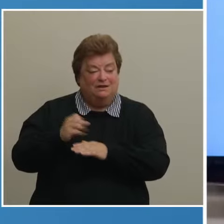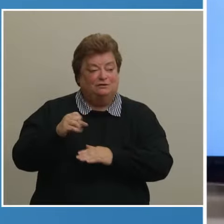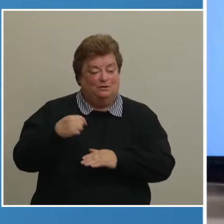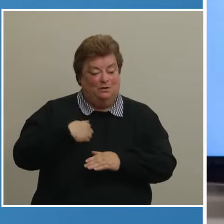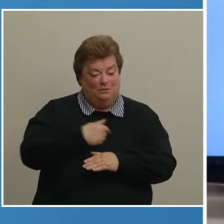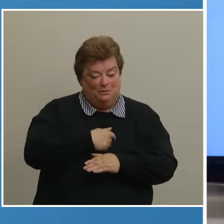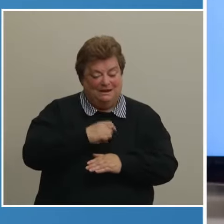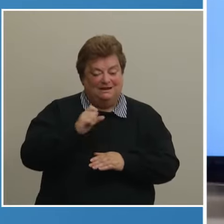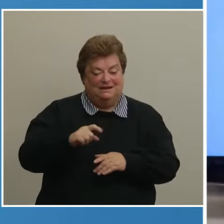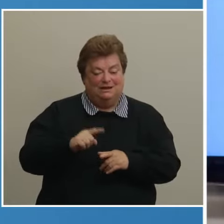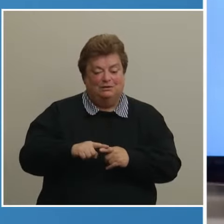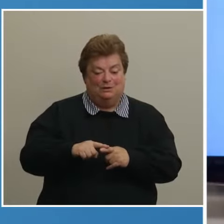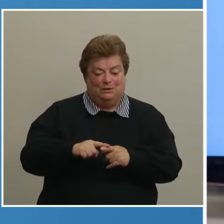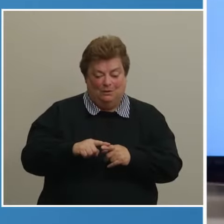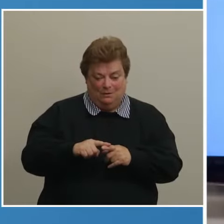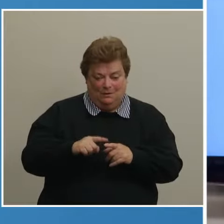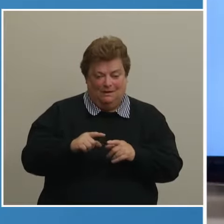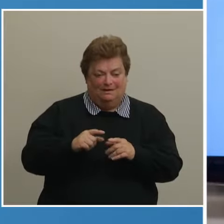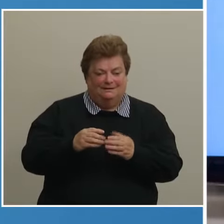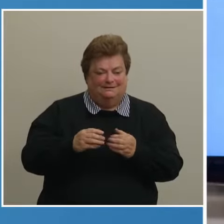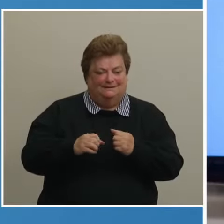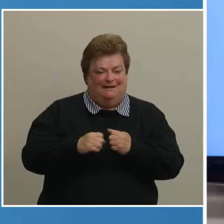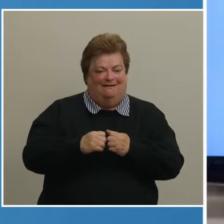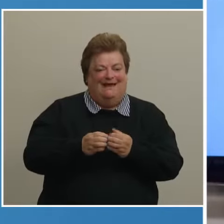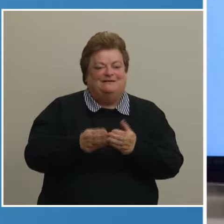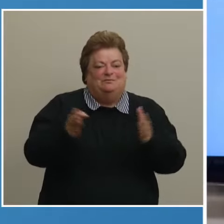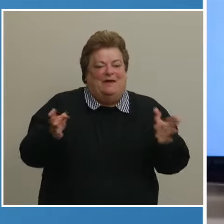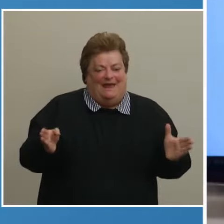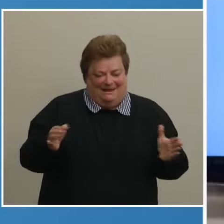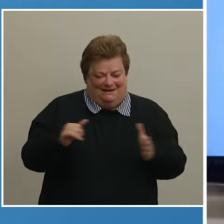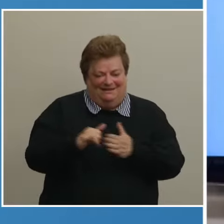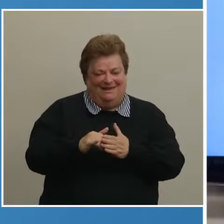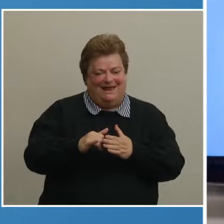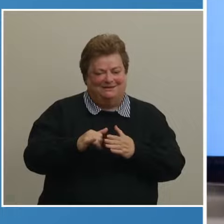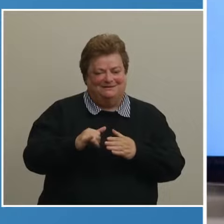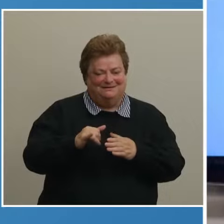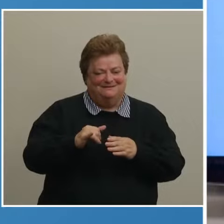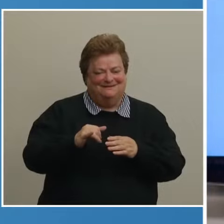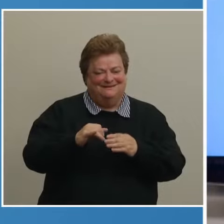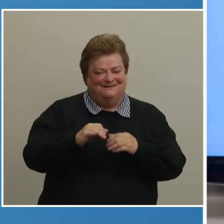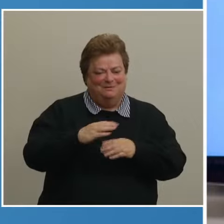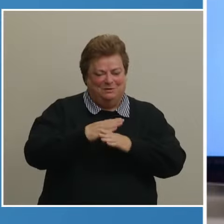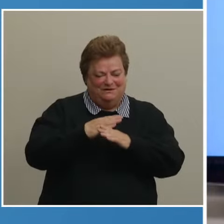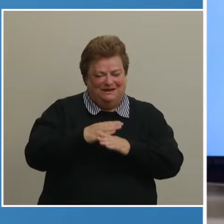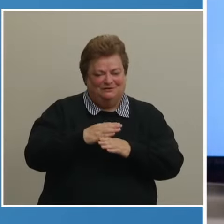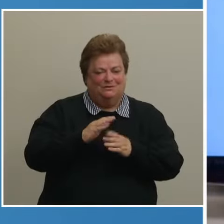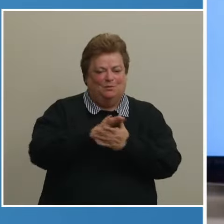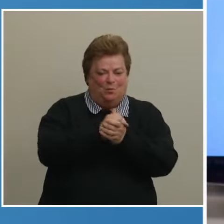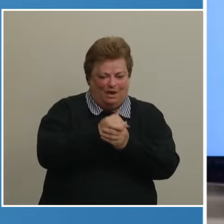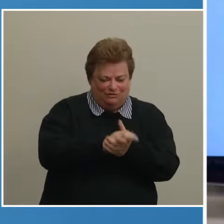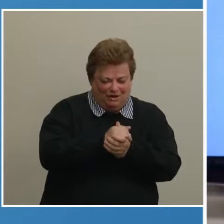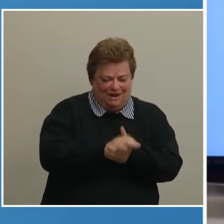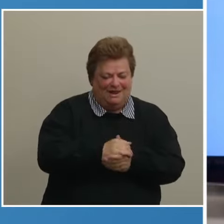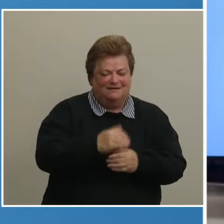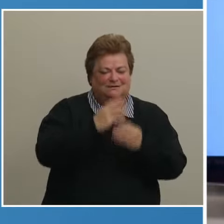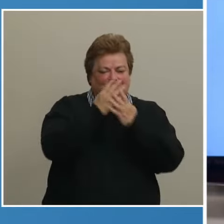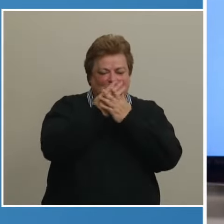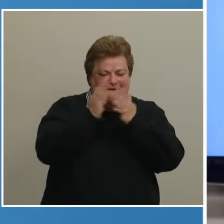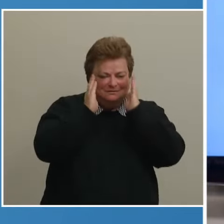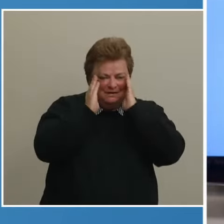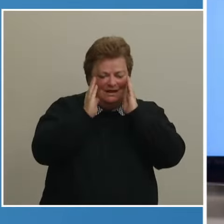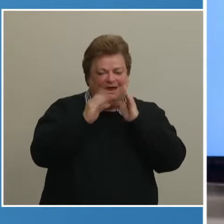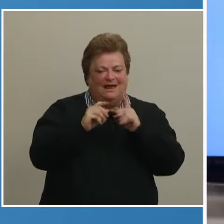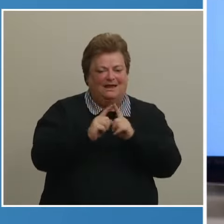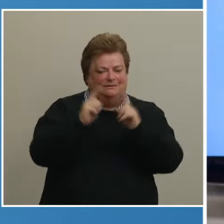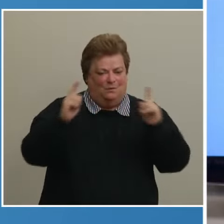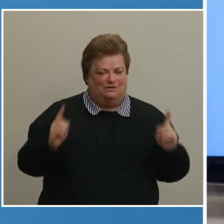to extend the web of protection and do that by washing our hands frequently, wearing our masks faithfully, and by watching our